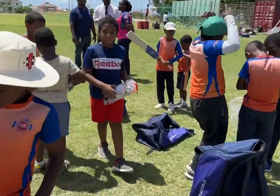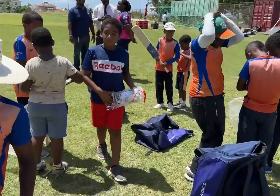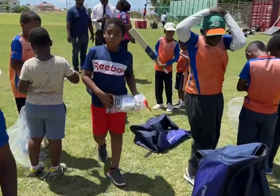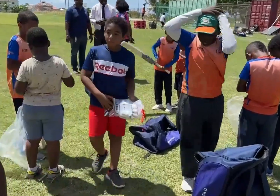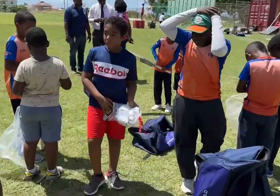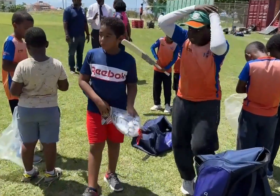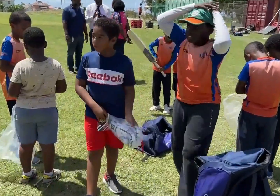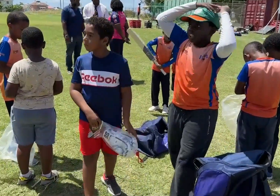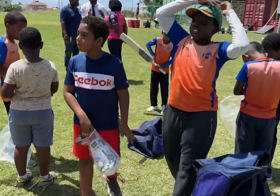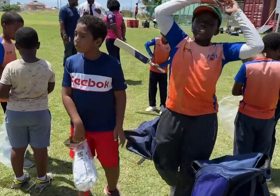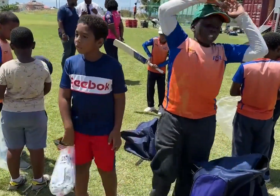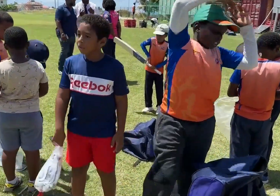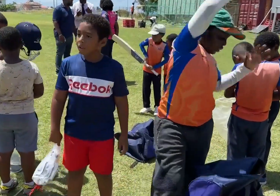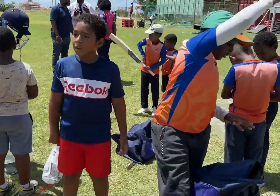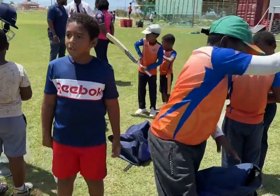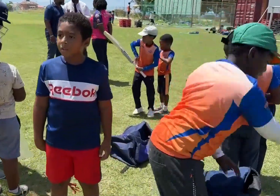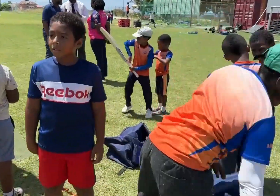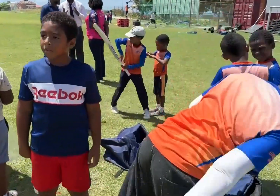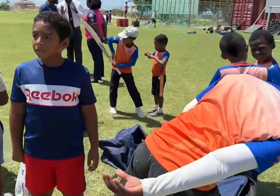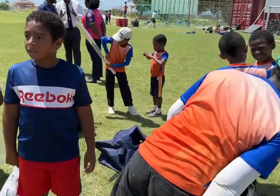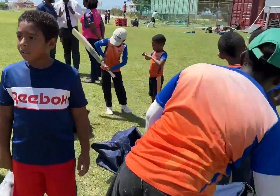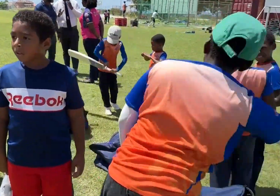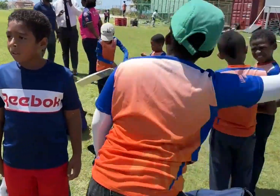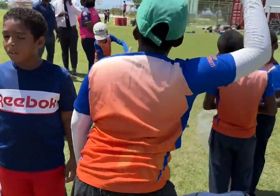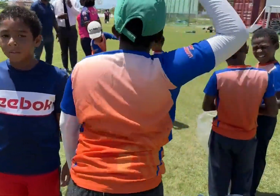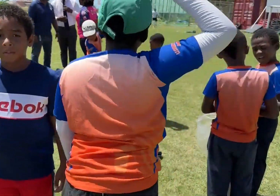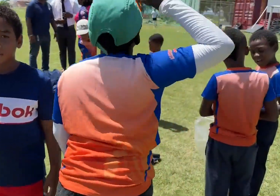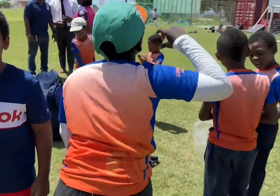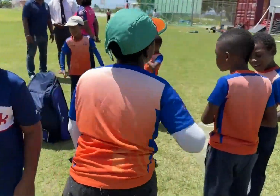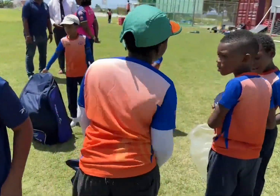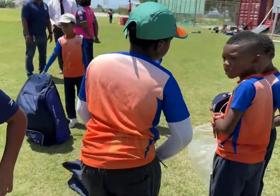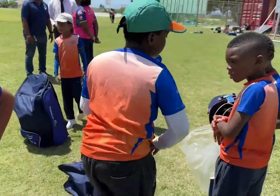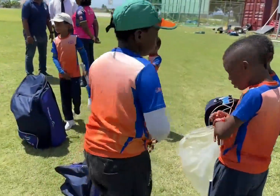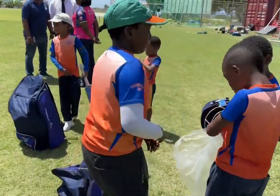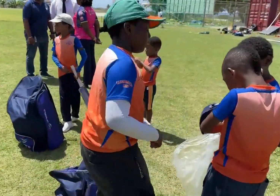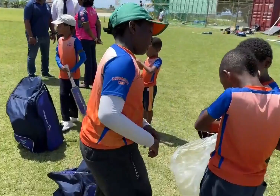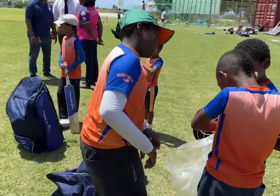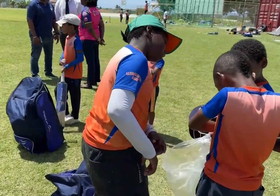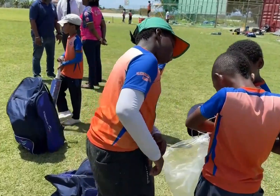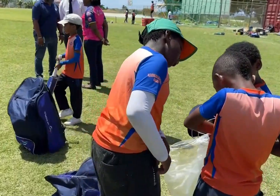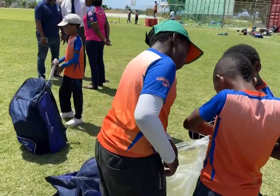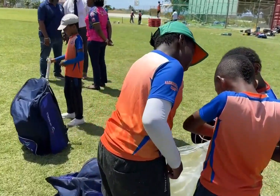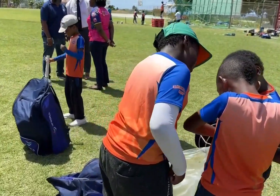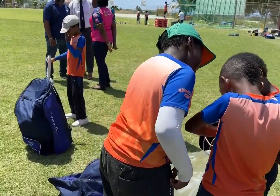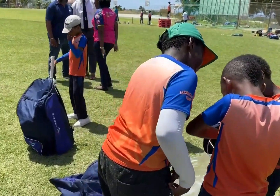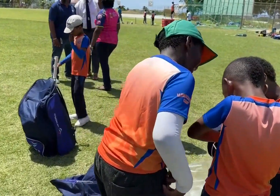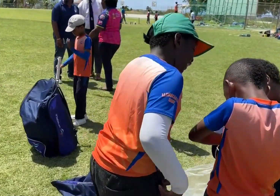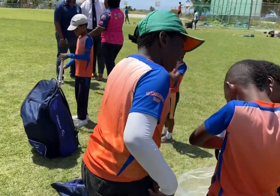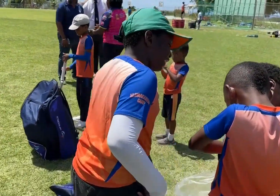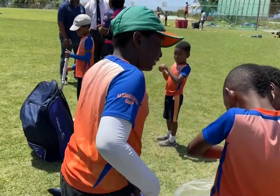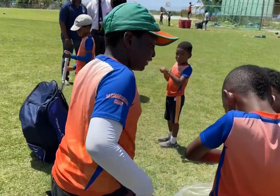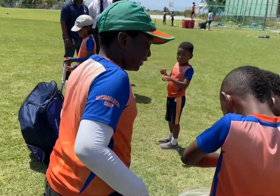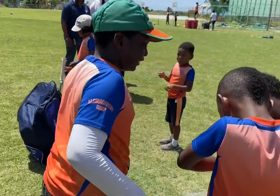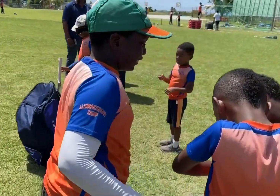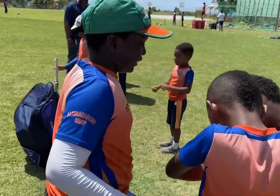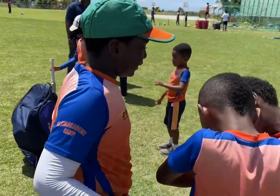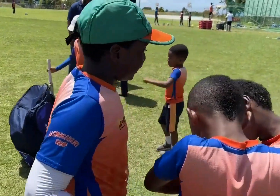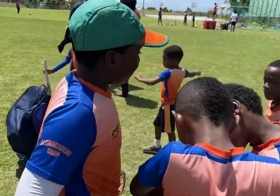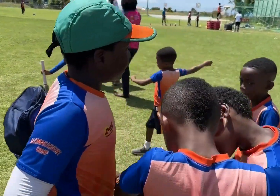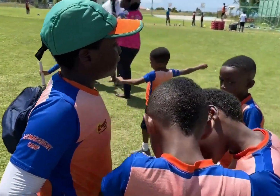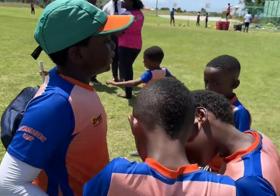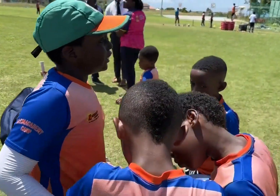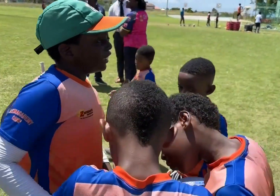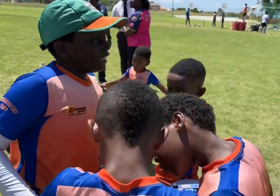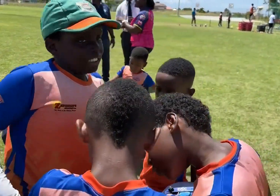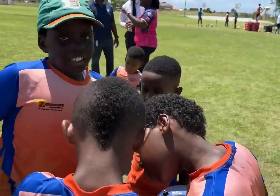2024 ICC Men's T20 World Cup, where sponsor DP World had pledged to donate kits to grassroots academies around the